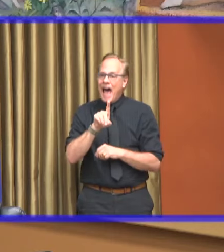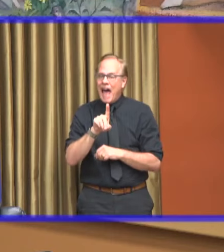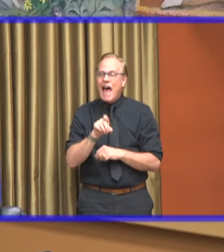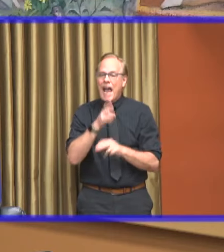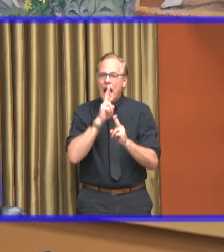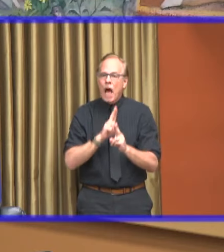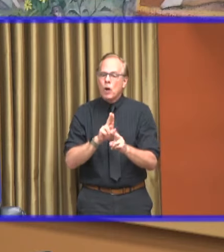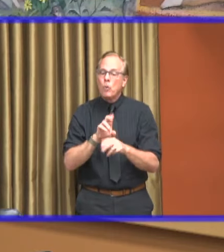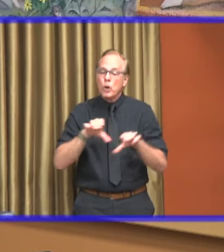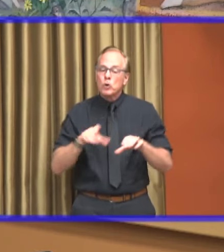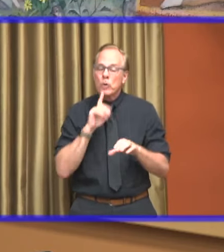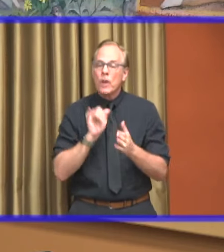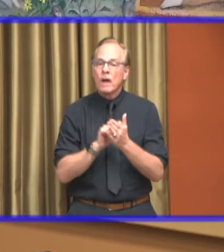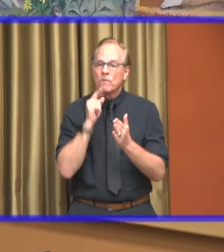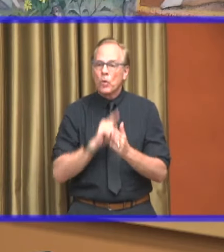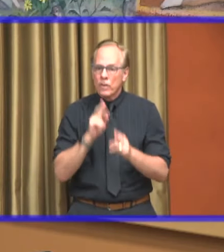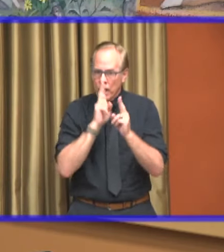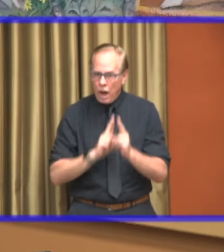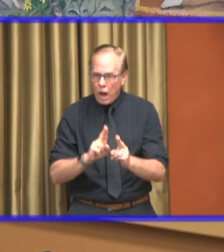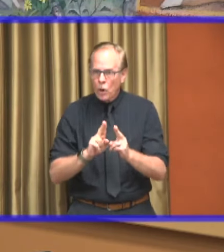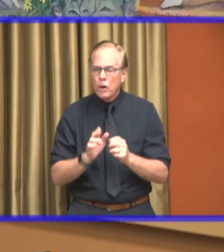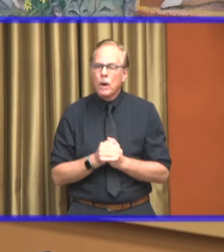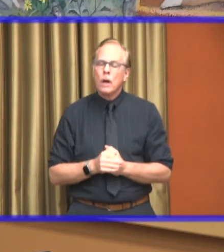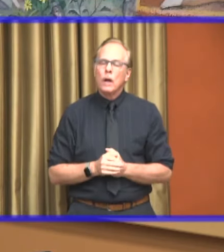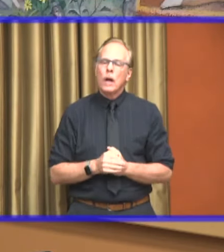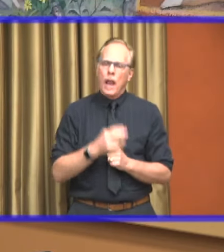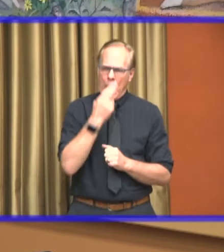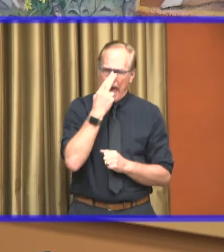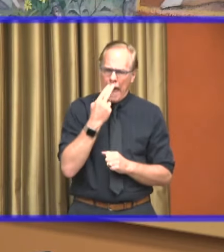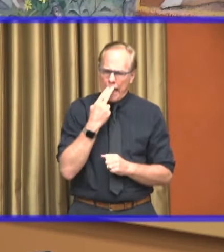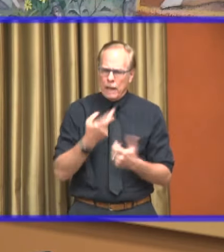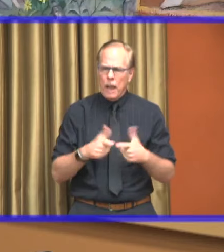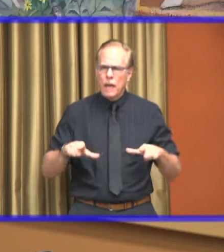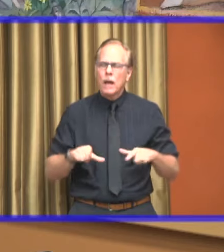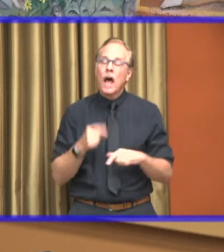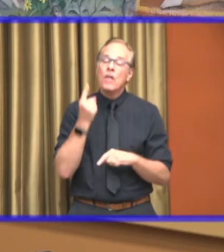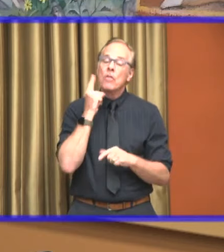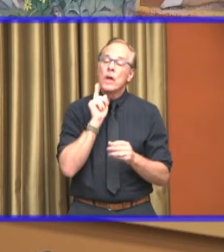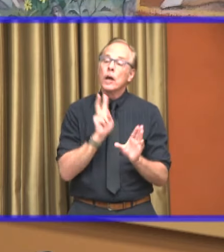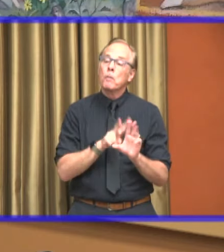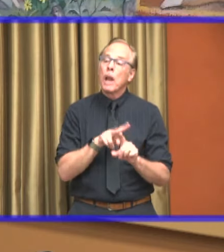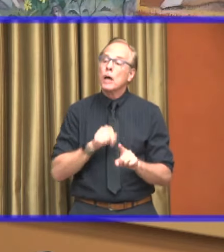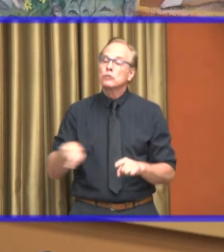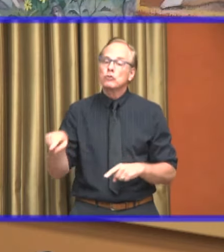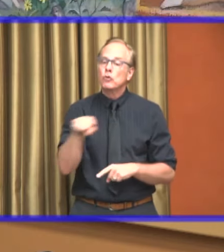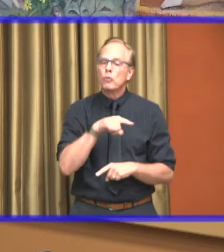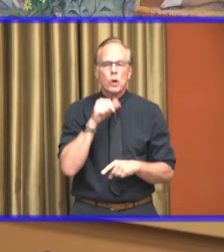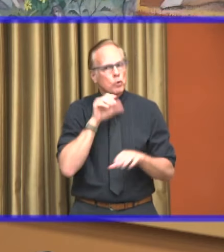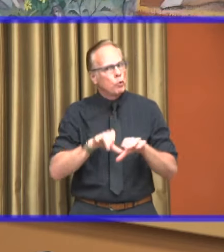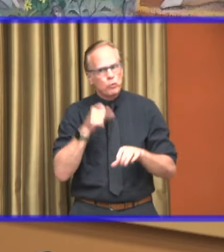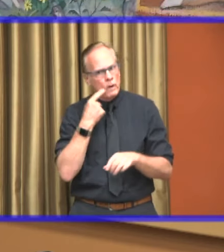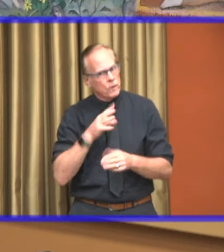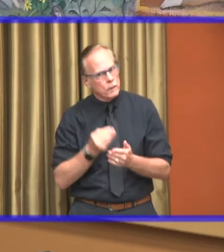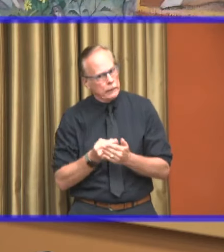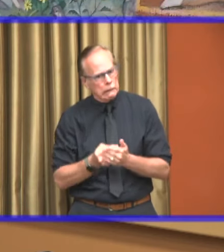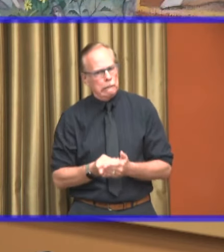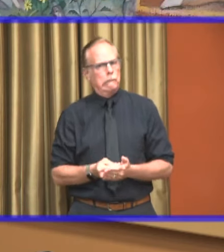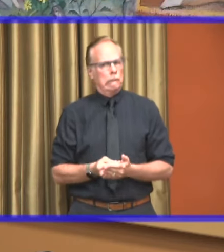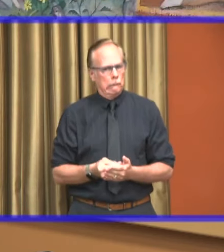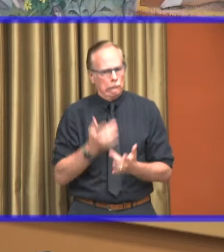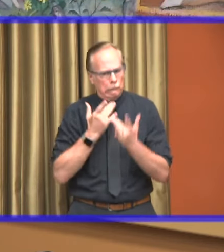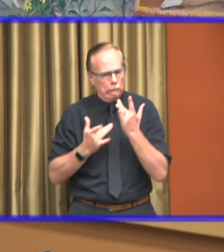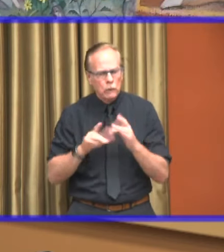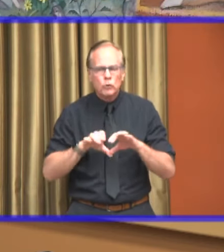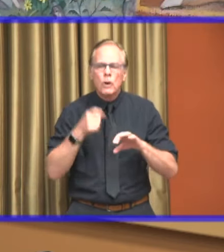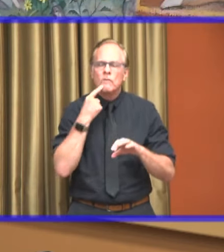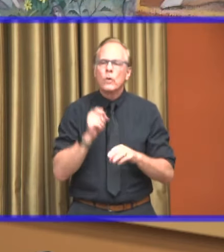honor. Yeah. And so I think, this applies to you all as well. You certainly don't do it for the money. Yeah. You do it for the